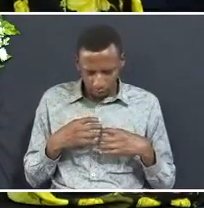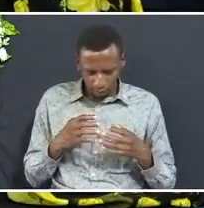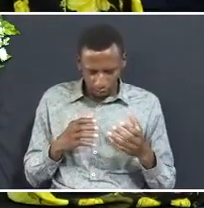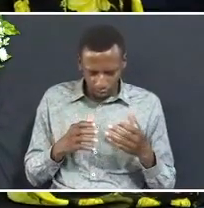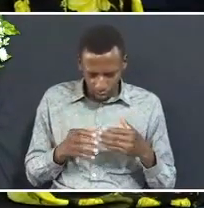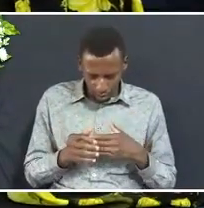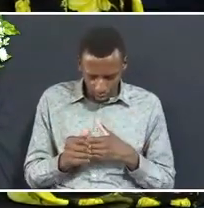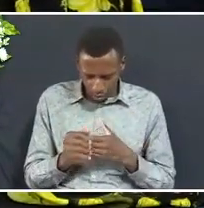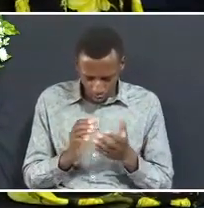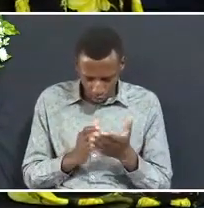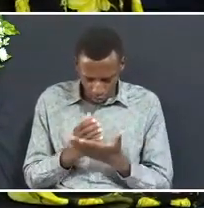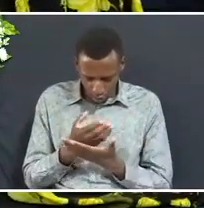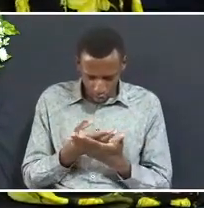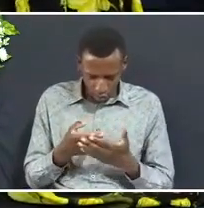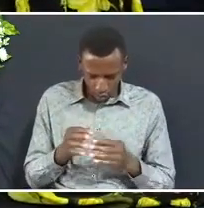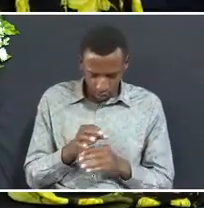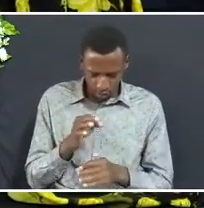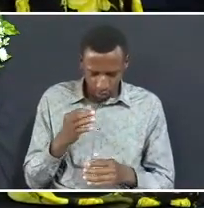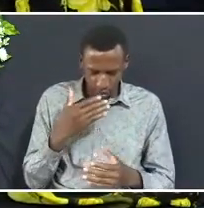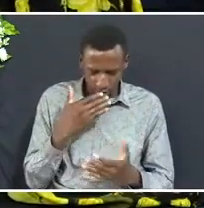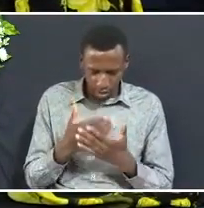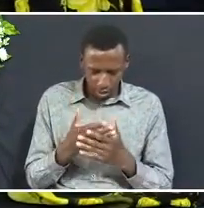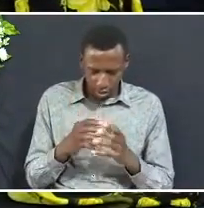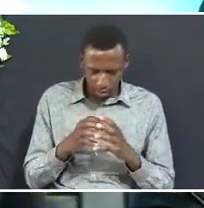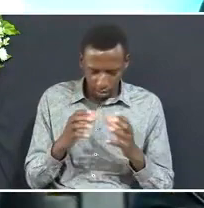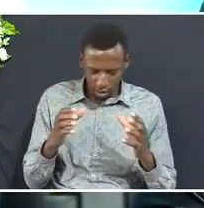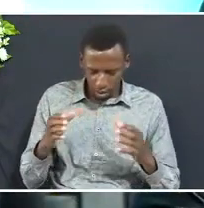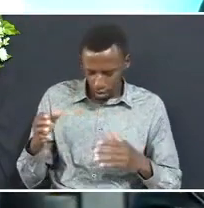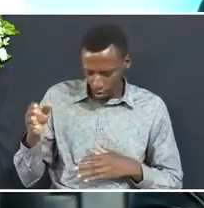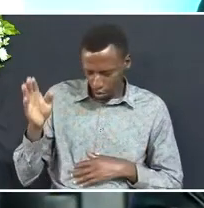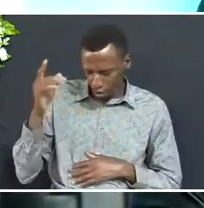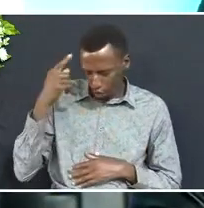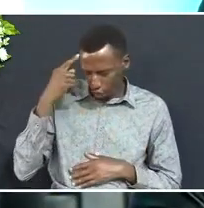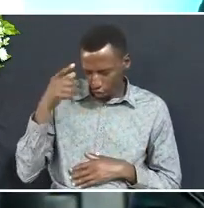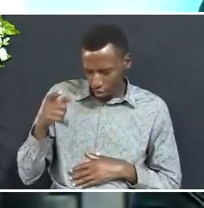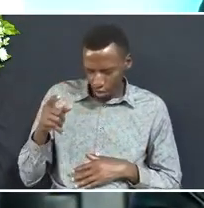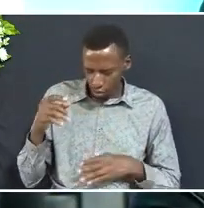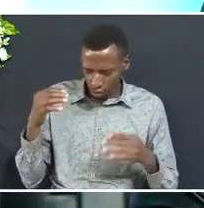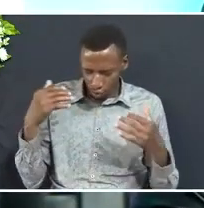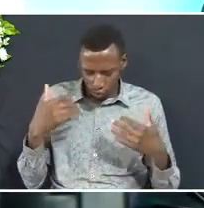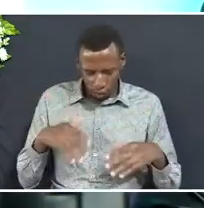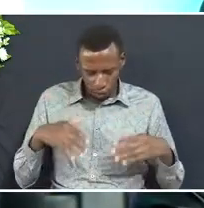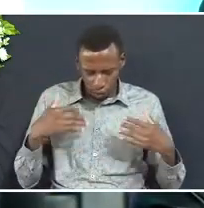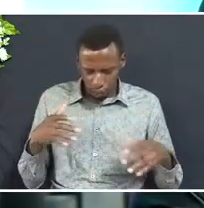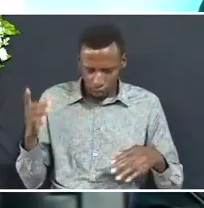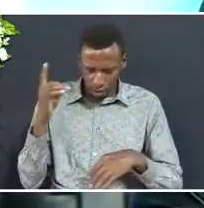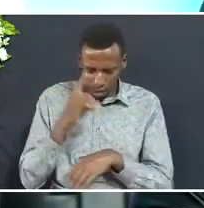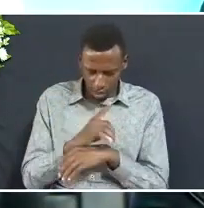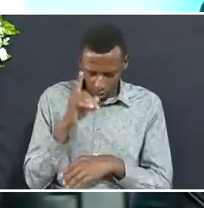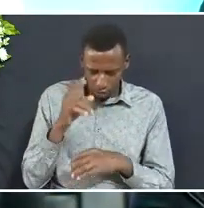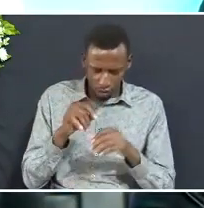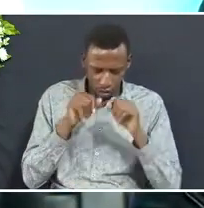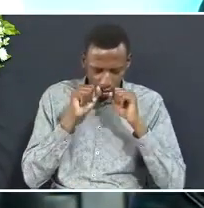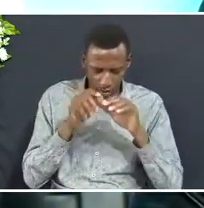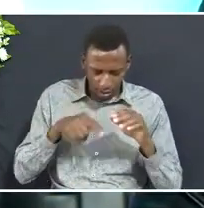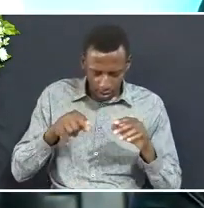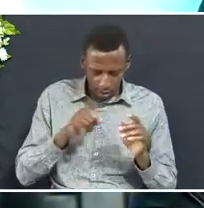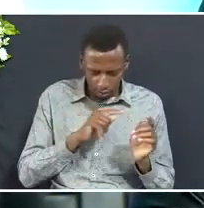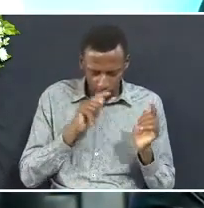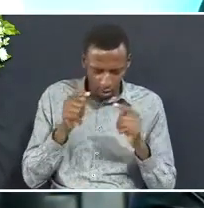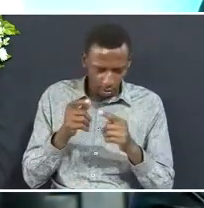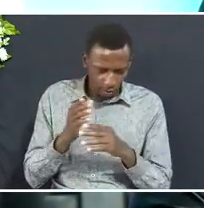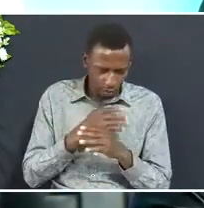Spirit. Thank you so much, God, for these wonderful days that you blessed us to come before your